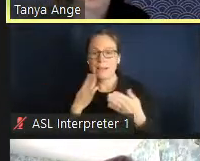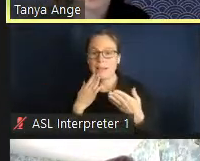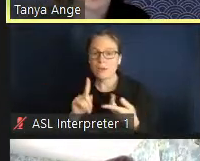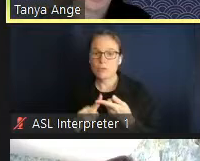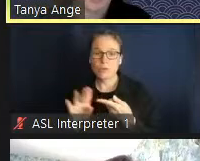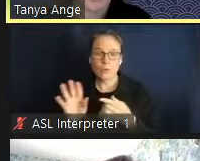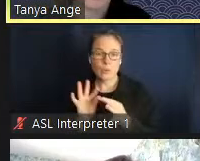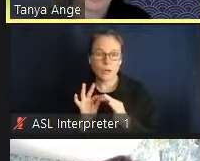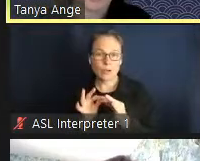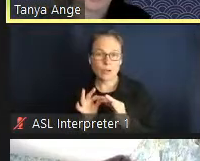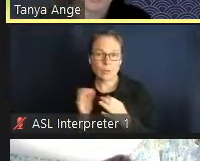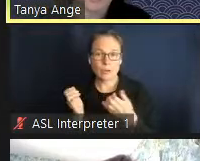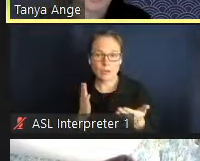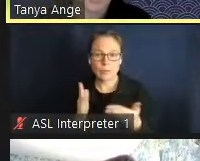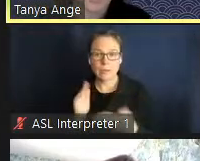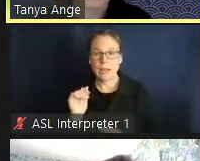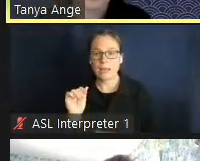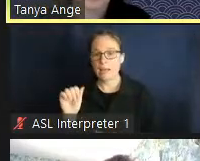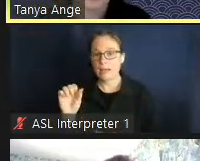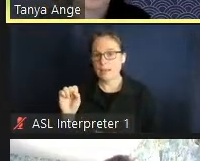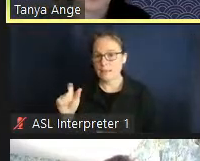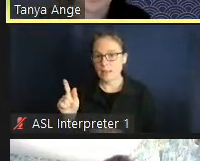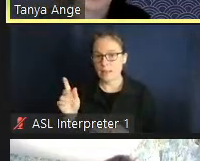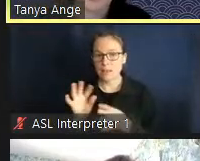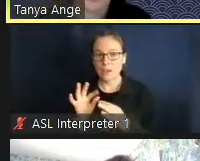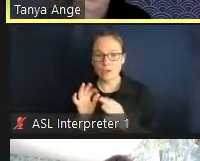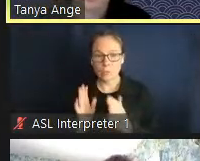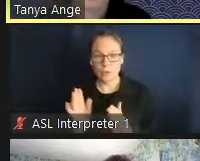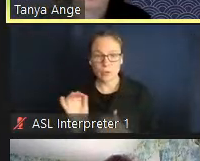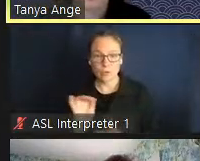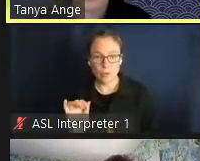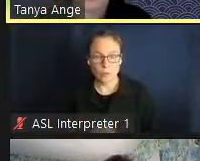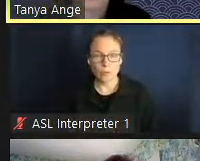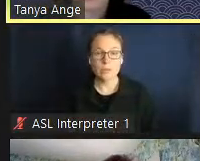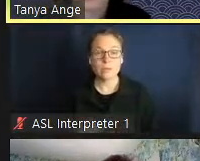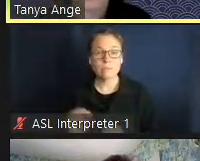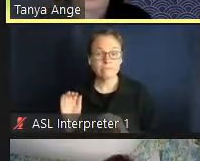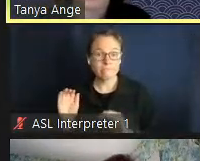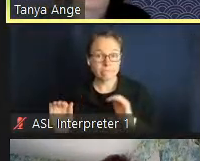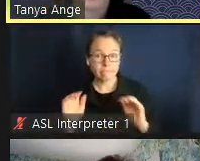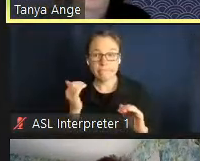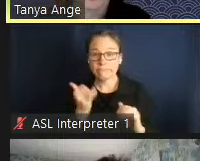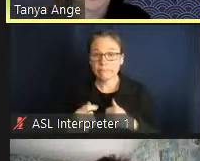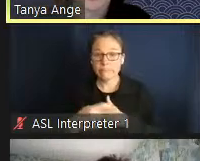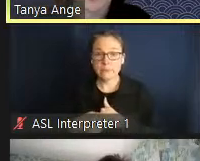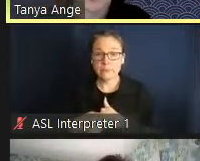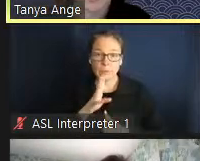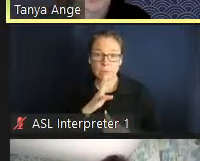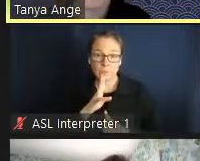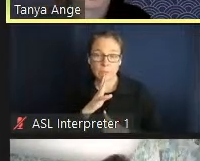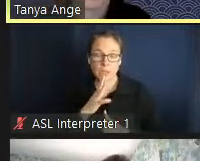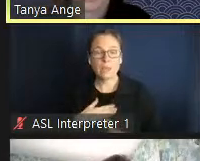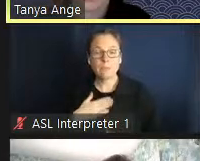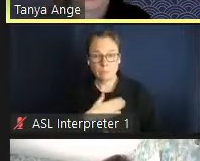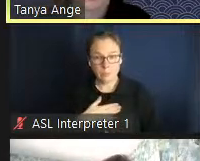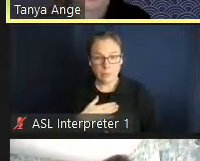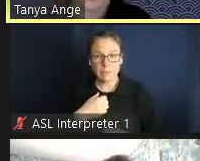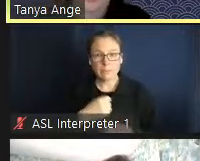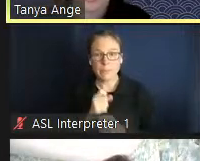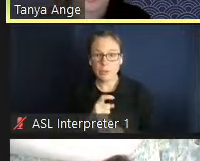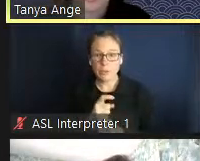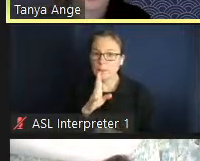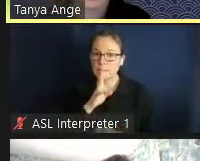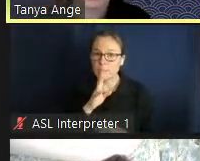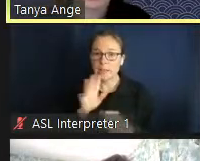as well as ASL. I would like to remind anyone when speaking, please speak slower so that